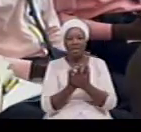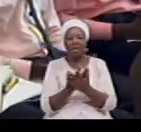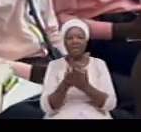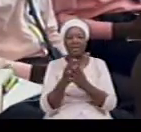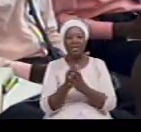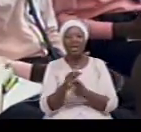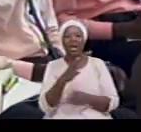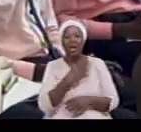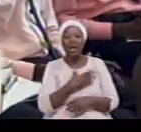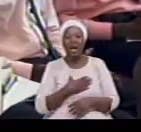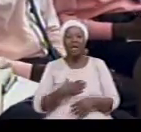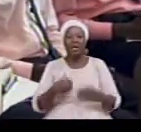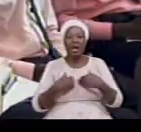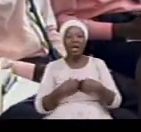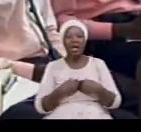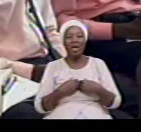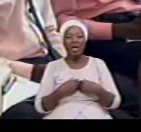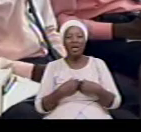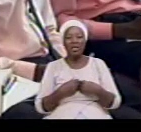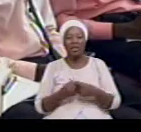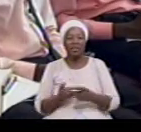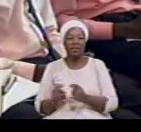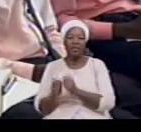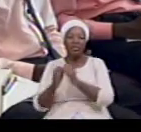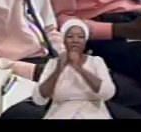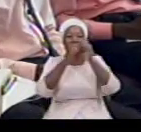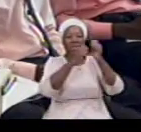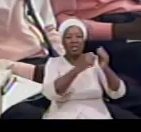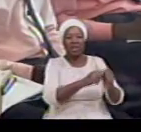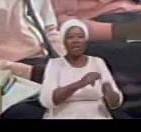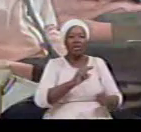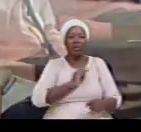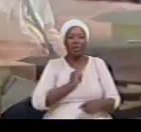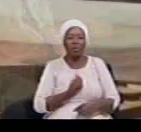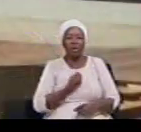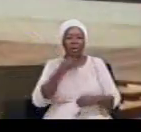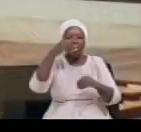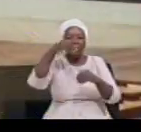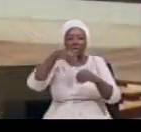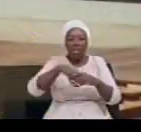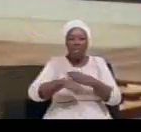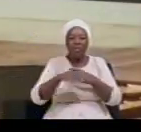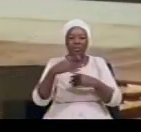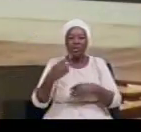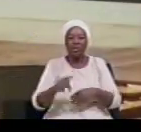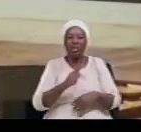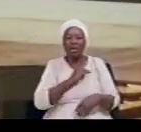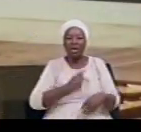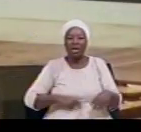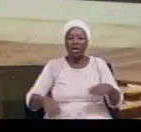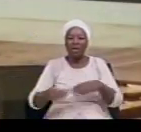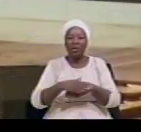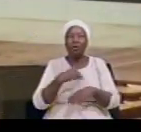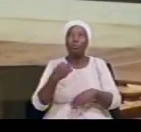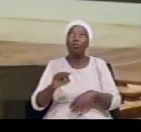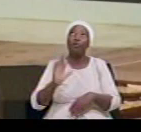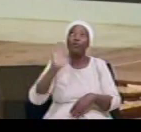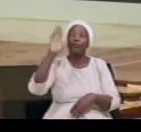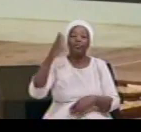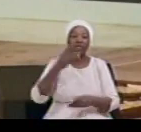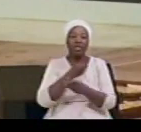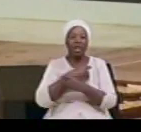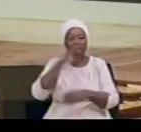has translated us into the kingdom of his dear son,